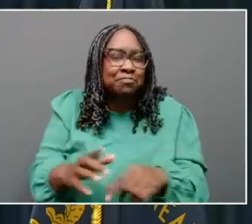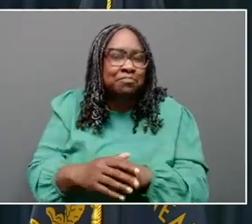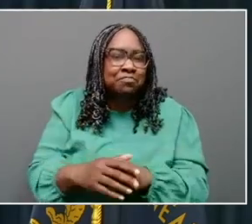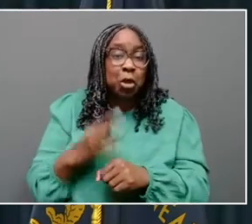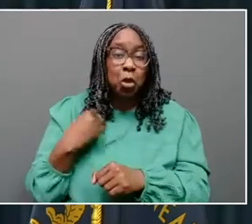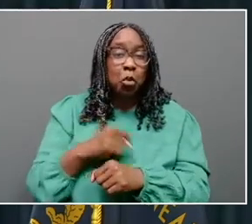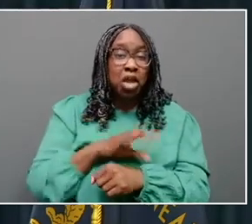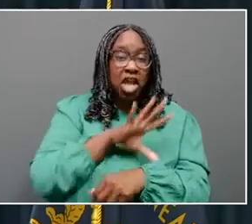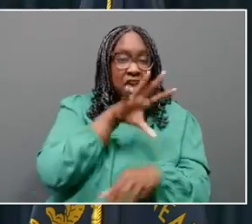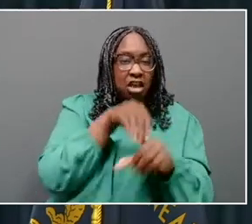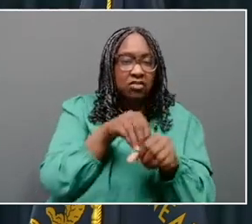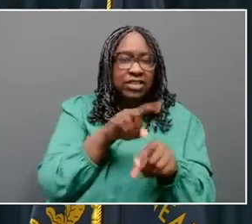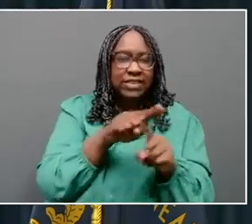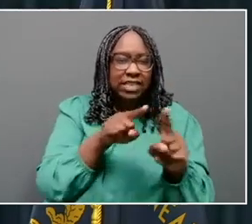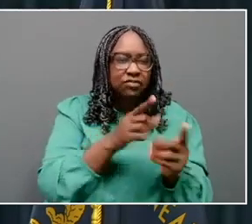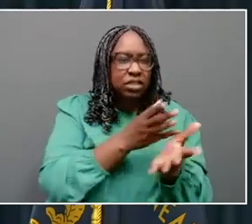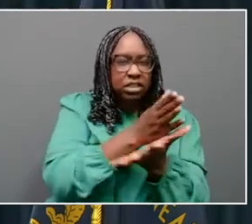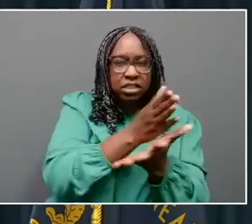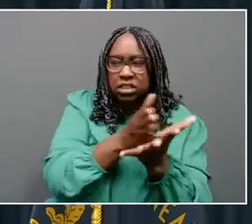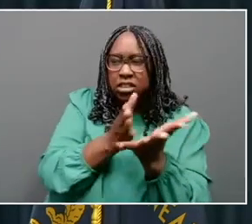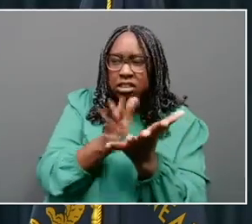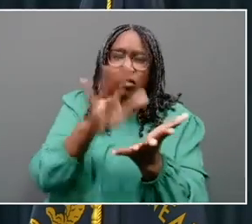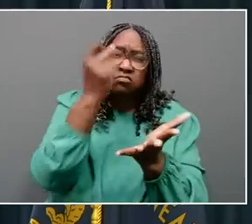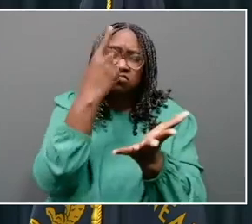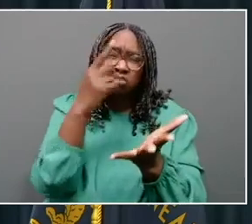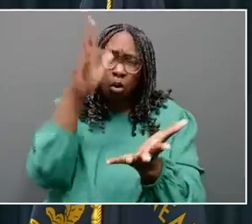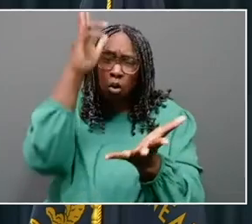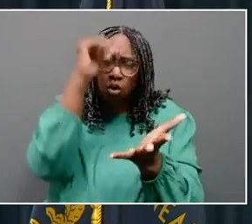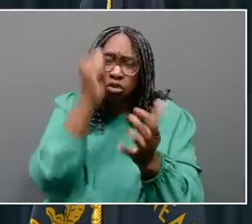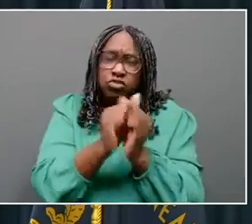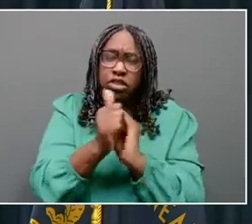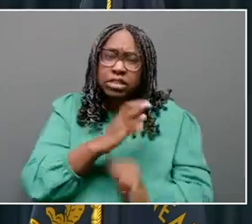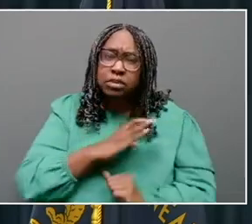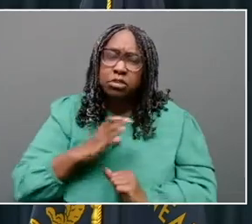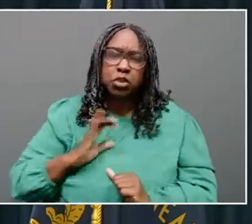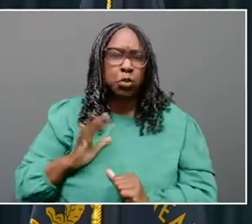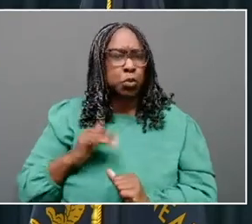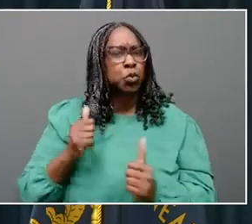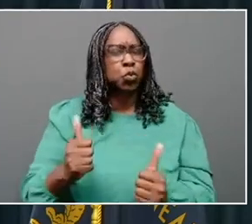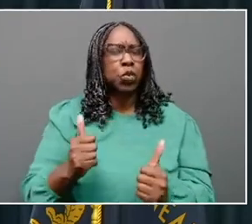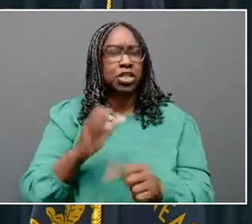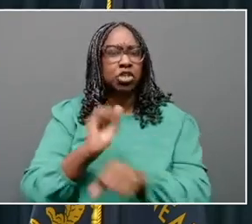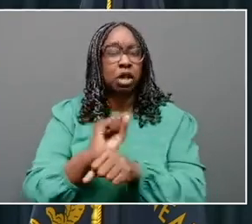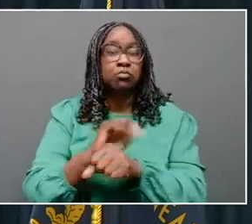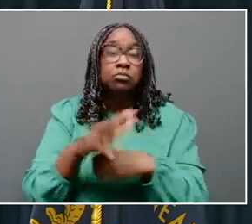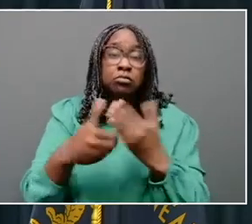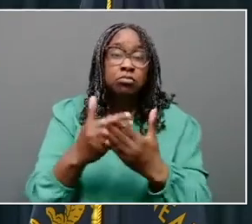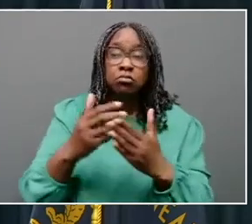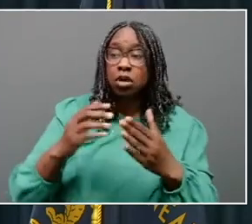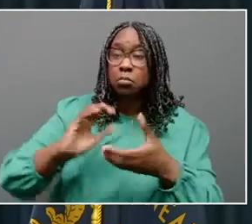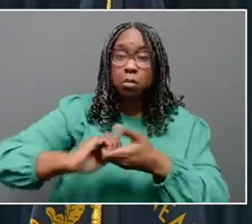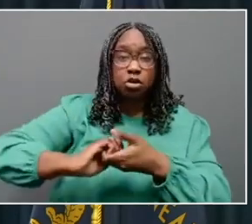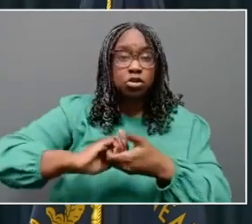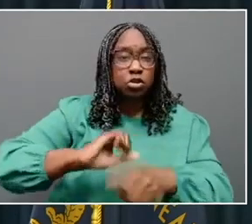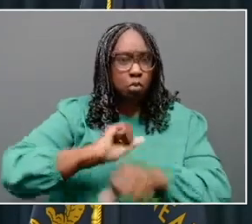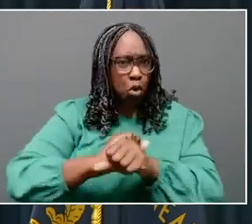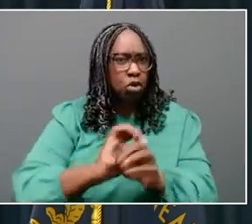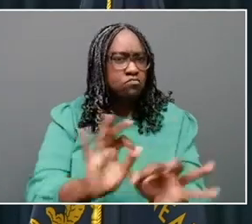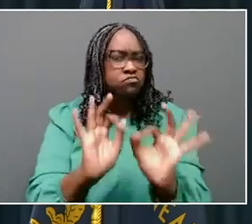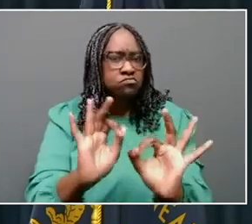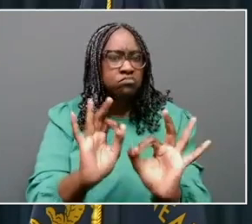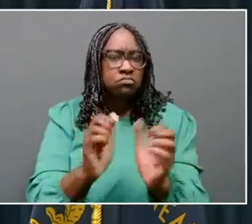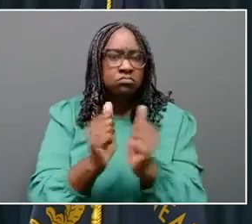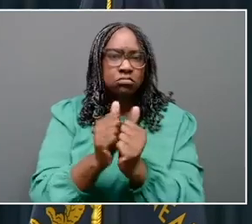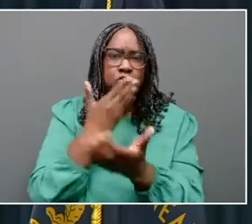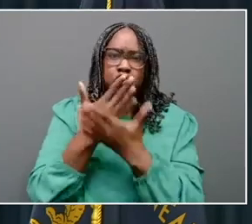Listen, our Horse Racing Commission is doing a great job. All the partners are working in good faith, but the governor's office is right there with